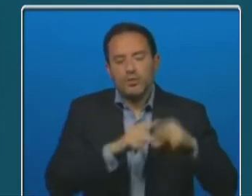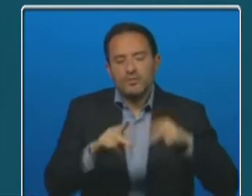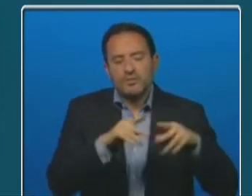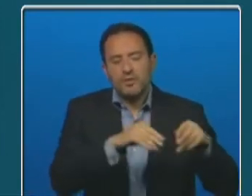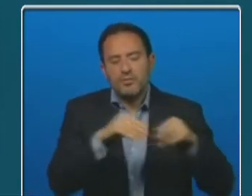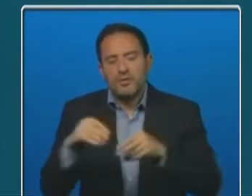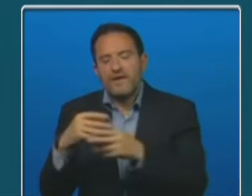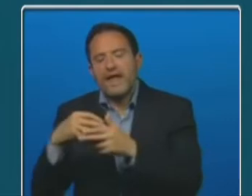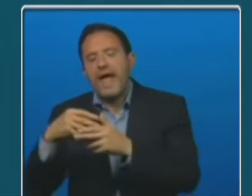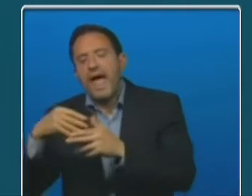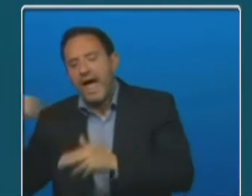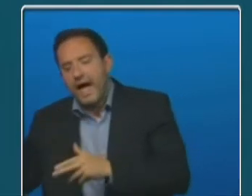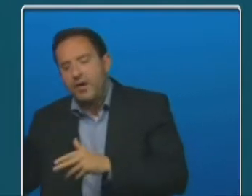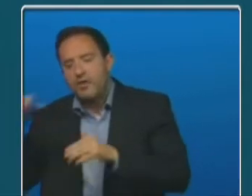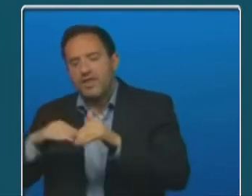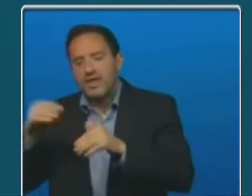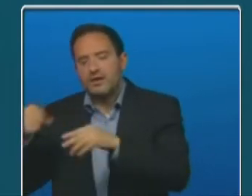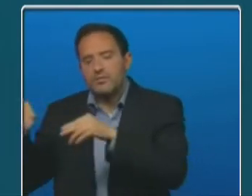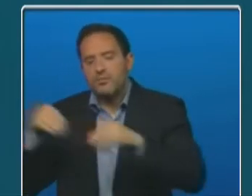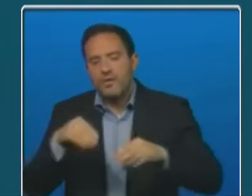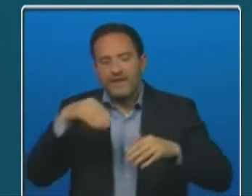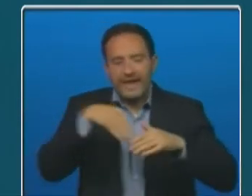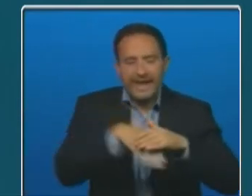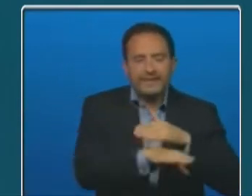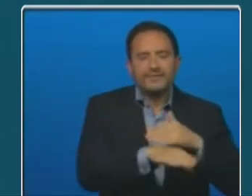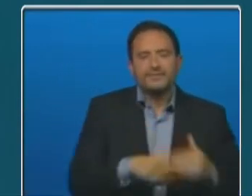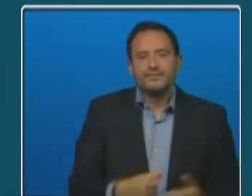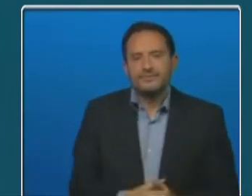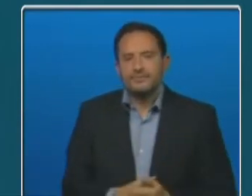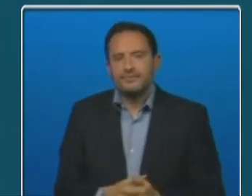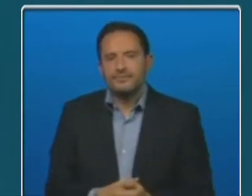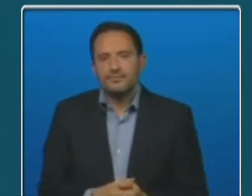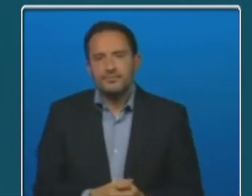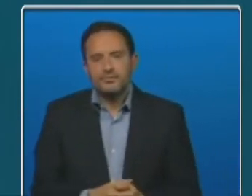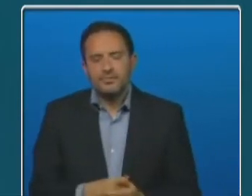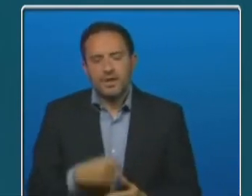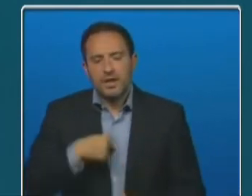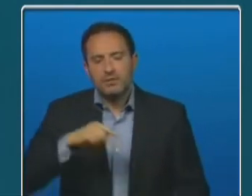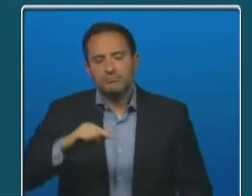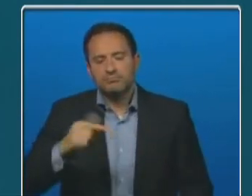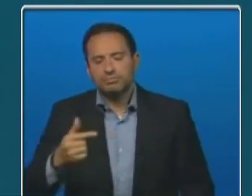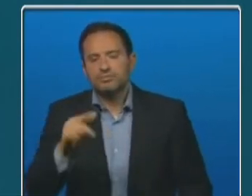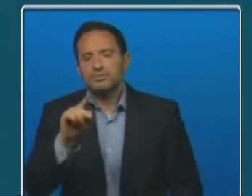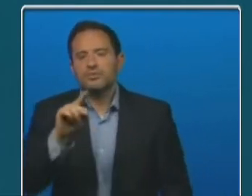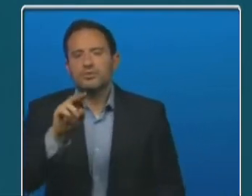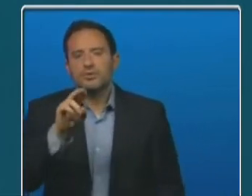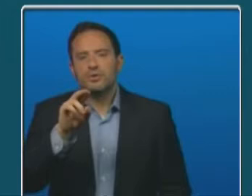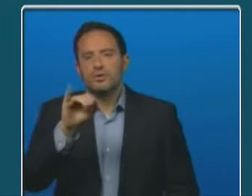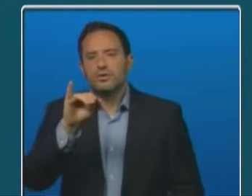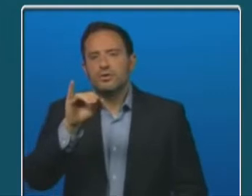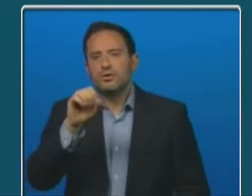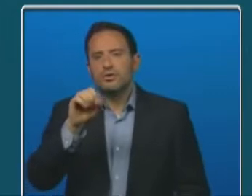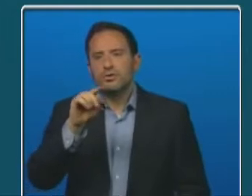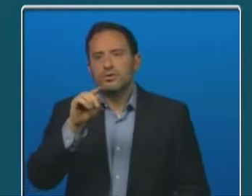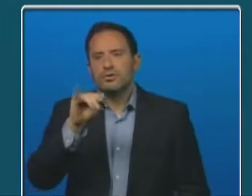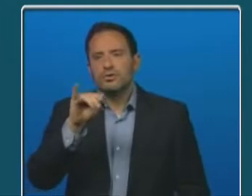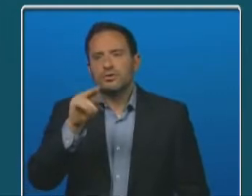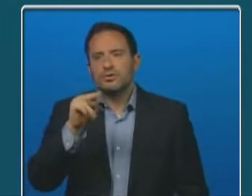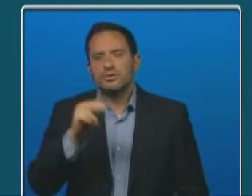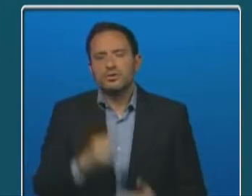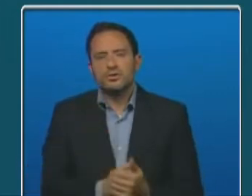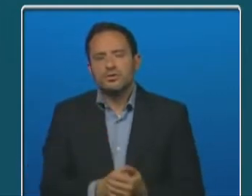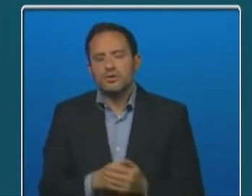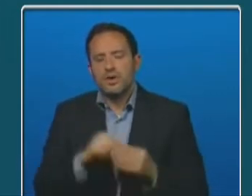that state than moving into that state. And I think I'll turn it over to Kristen to talk more about